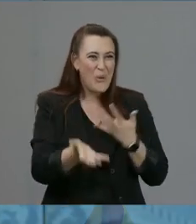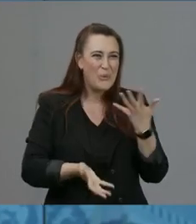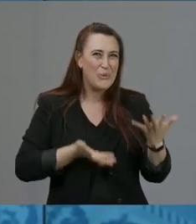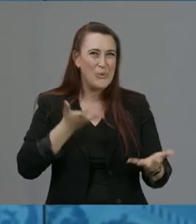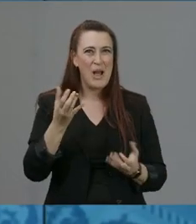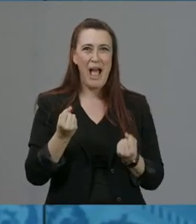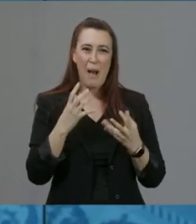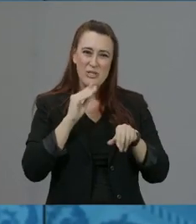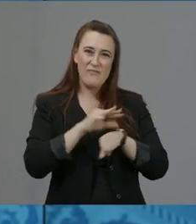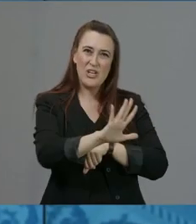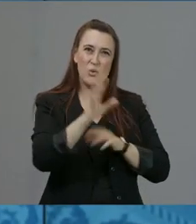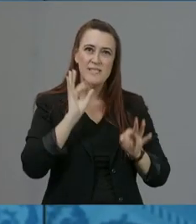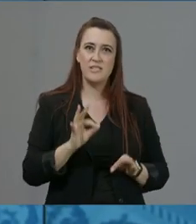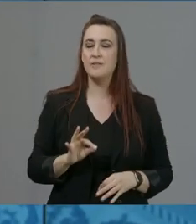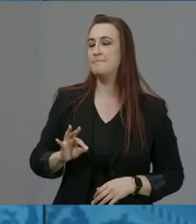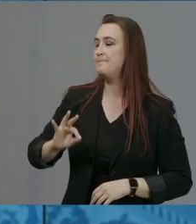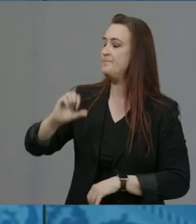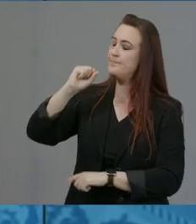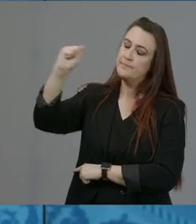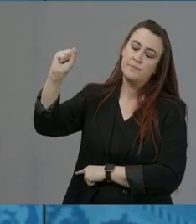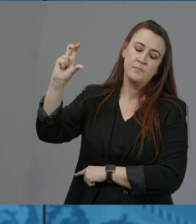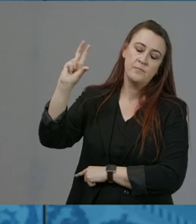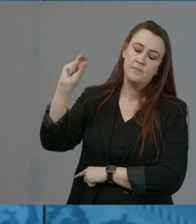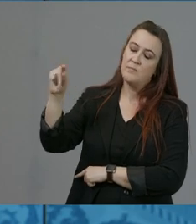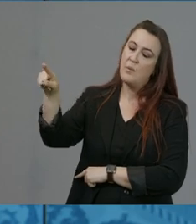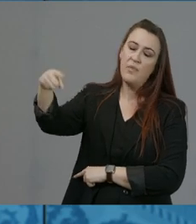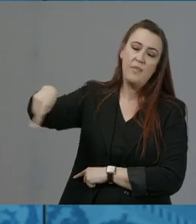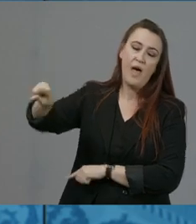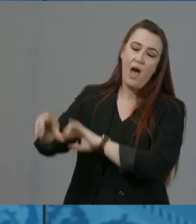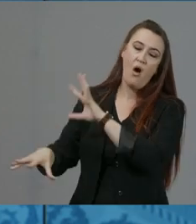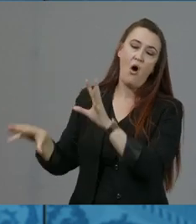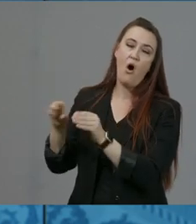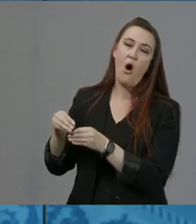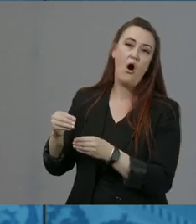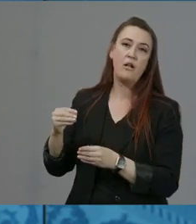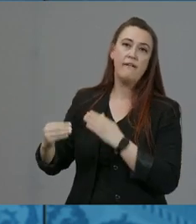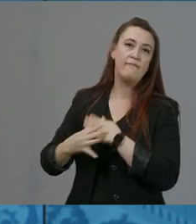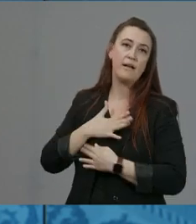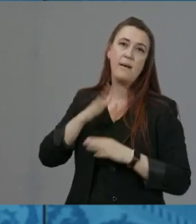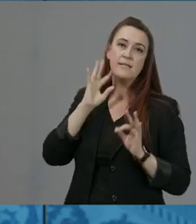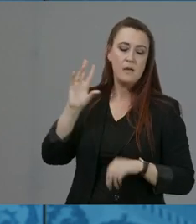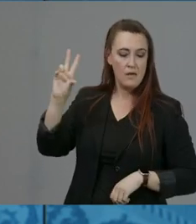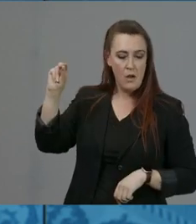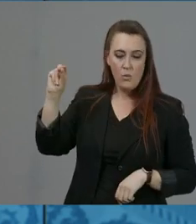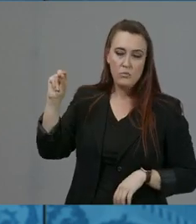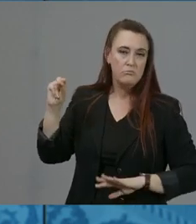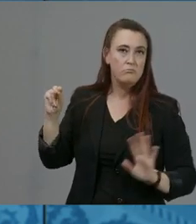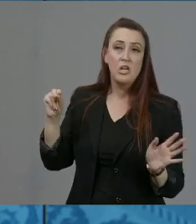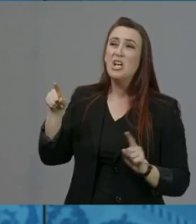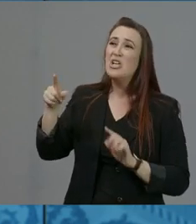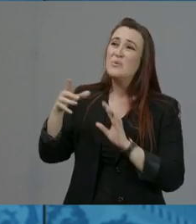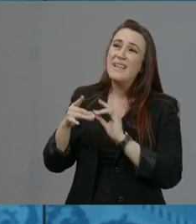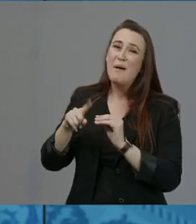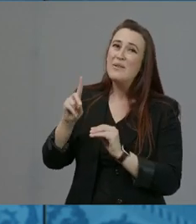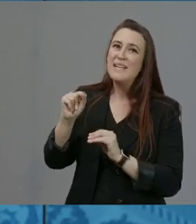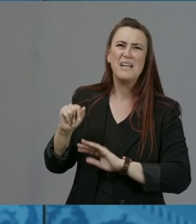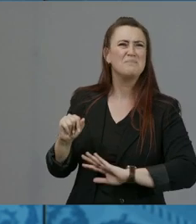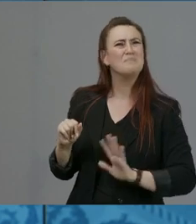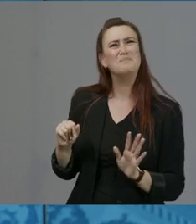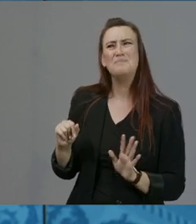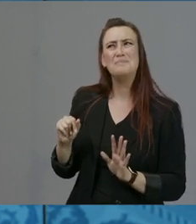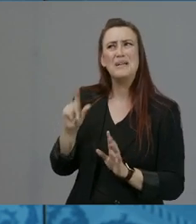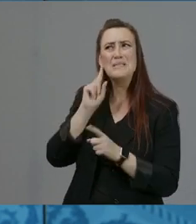Zero. I would really push back on what has changed in terms of data. I took you through the